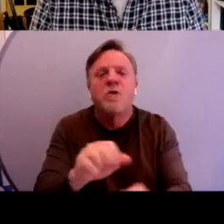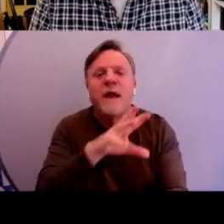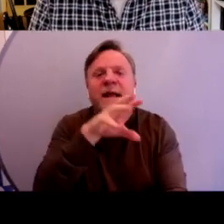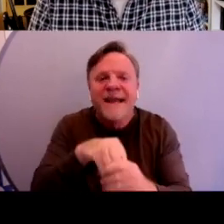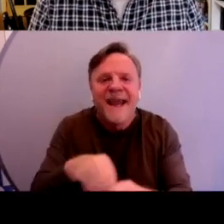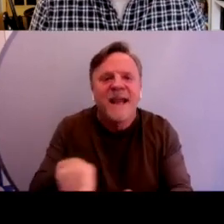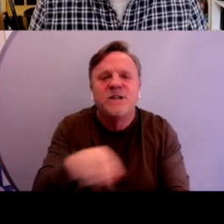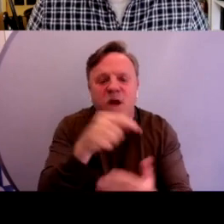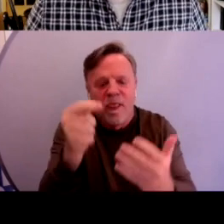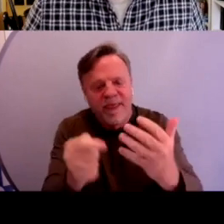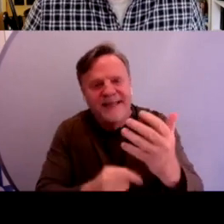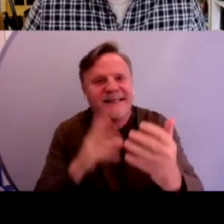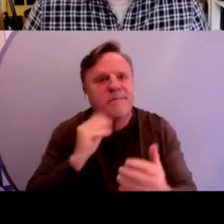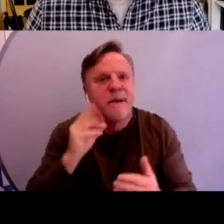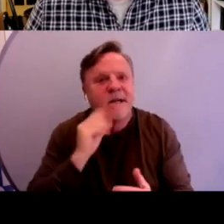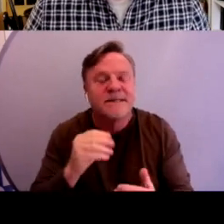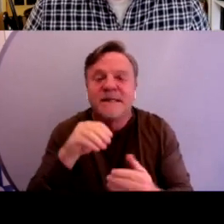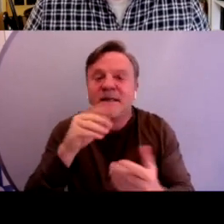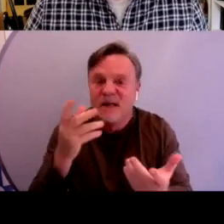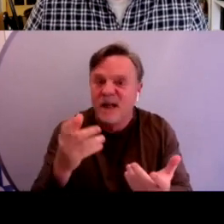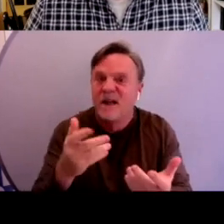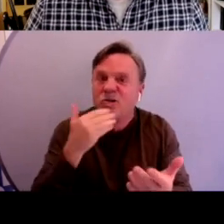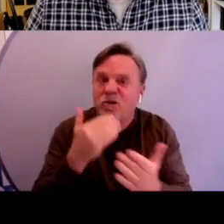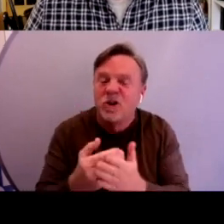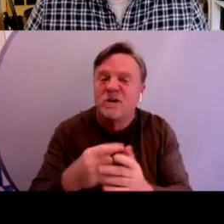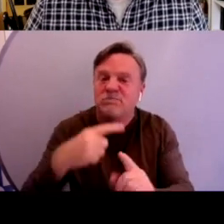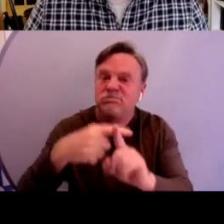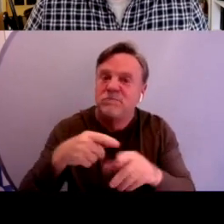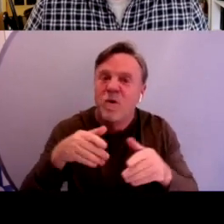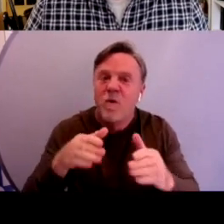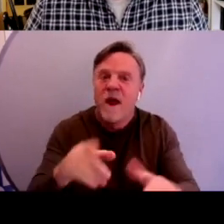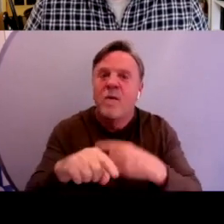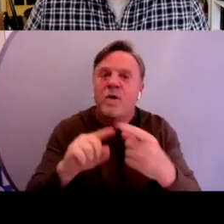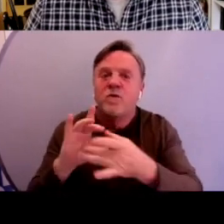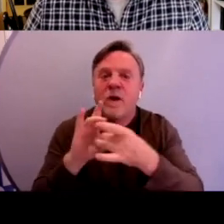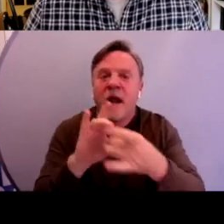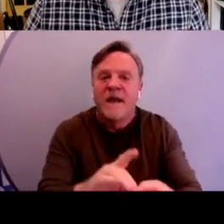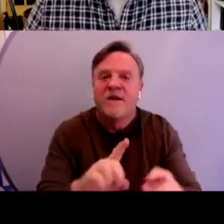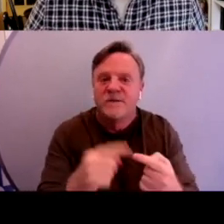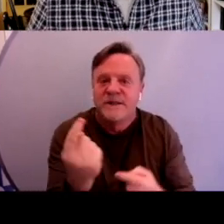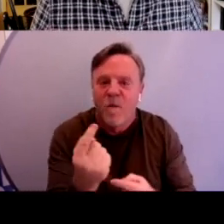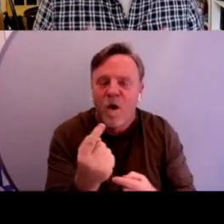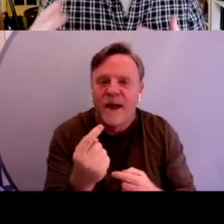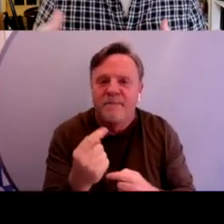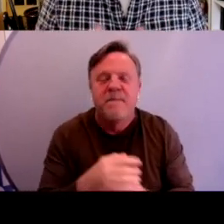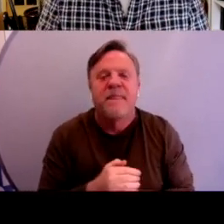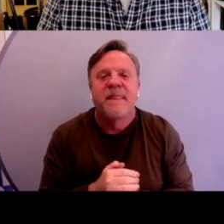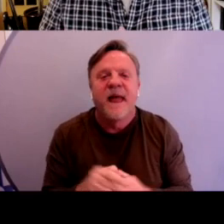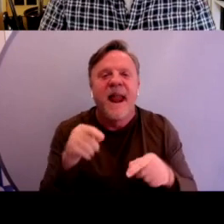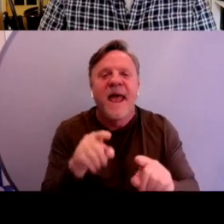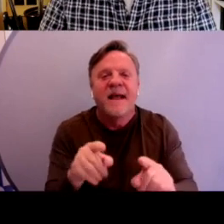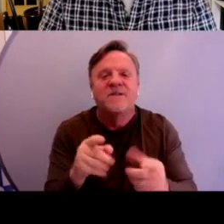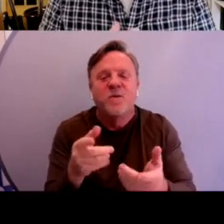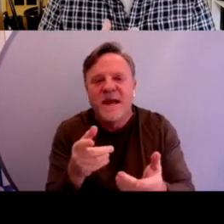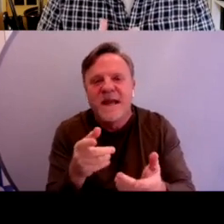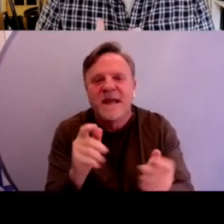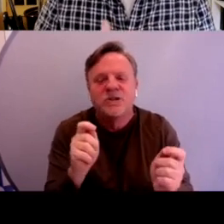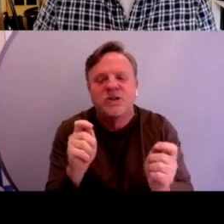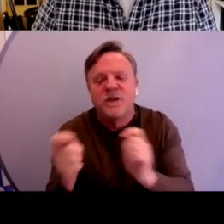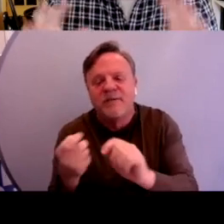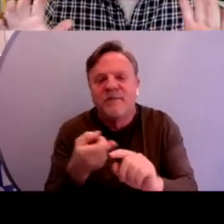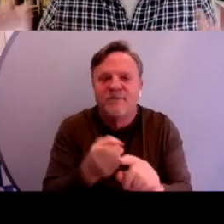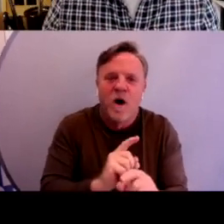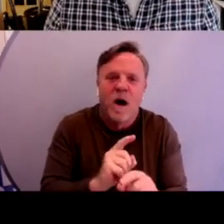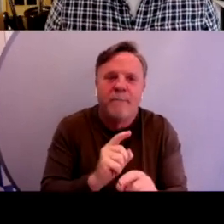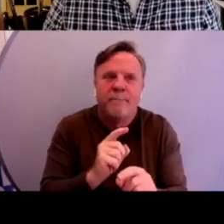experiences, hopefully in a meaningful way as you relate to someone. And as we kind of shift from,